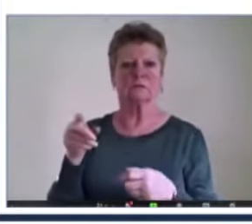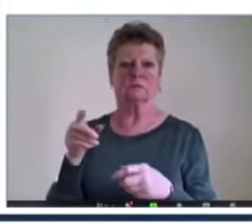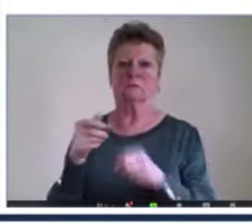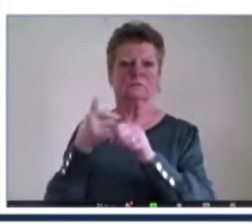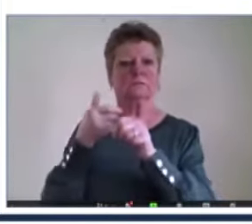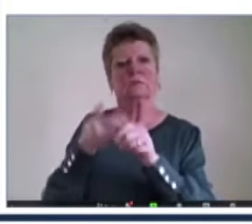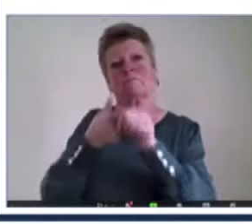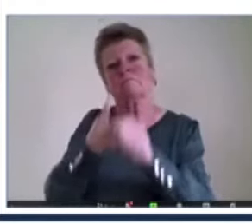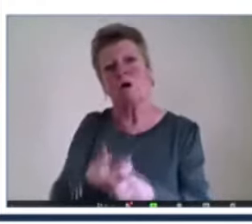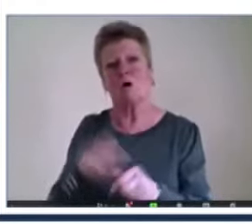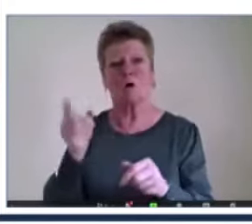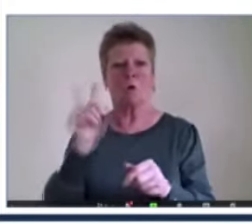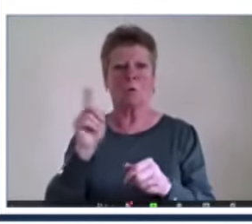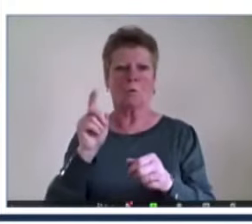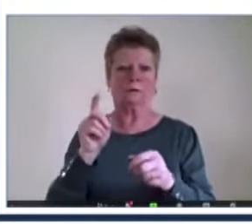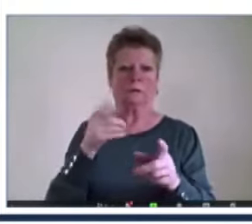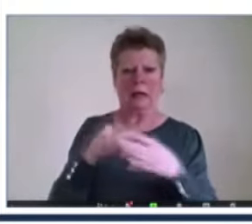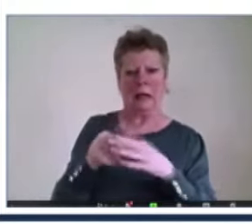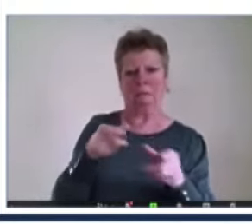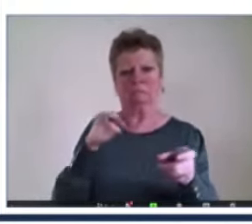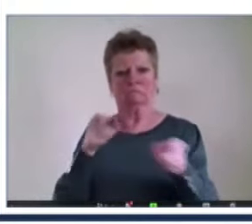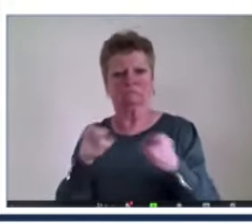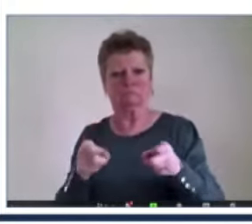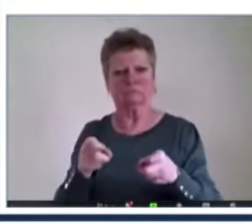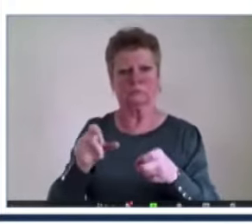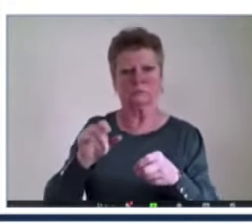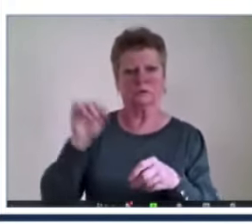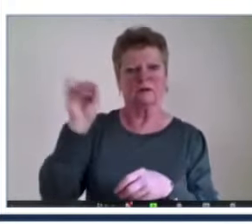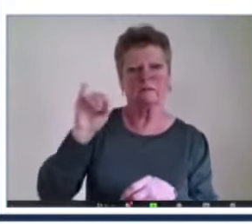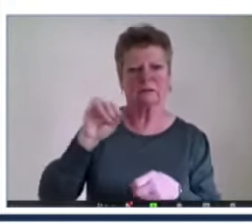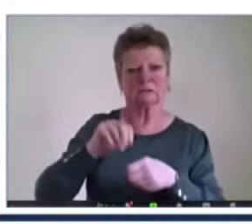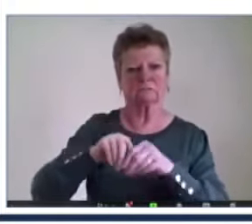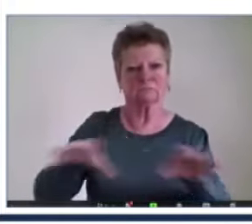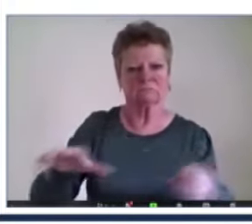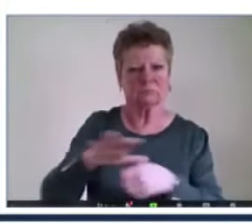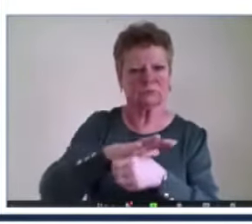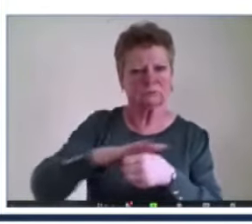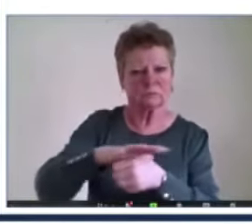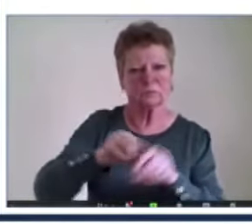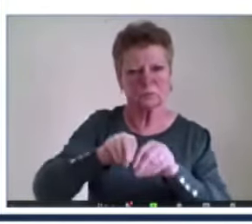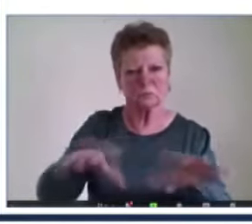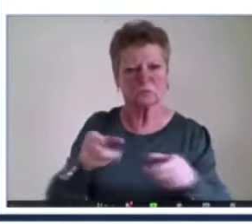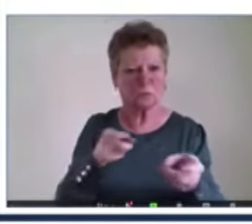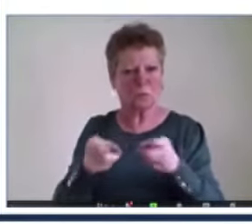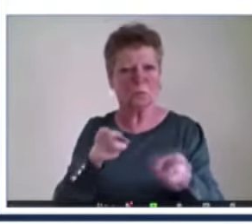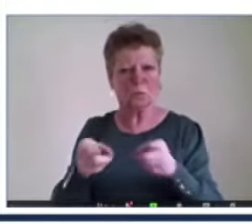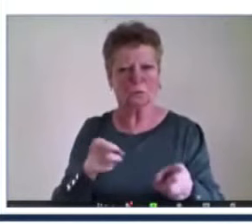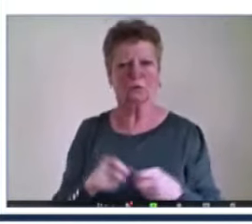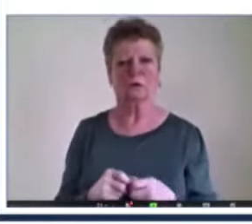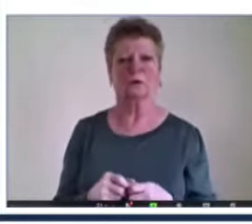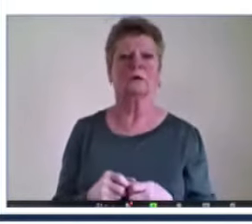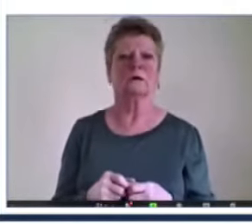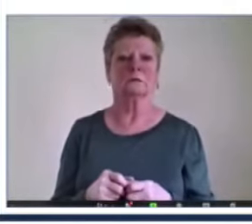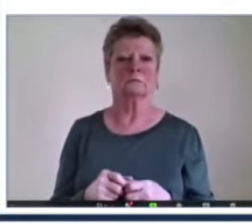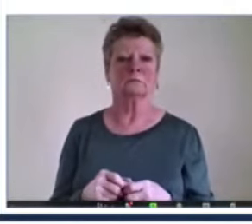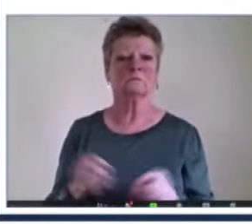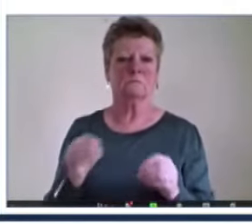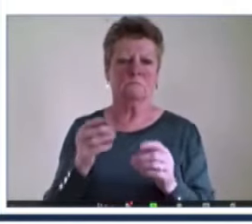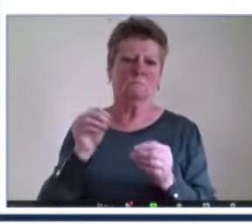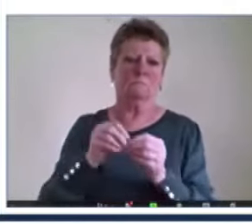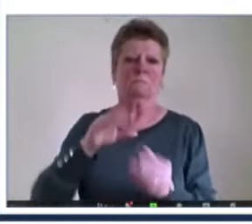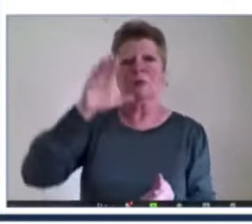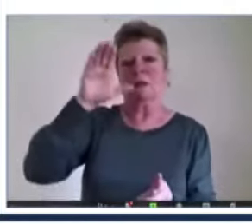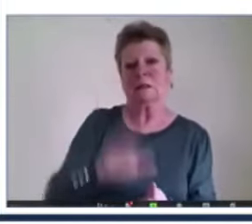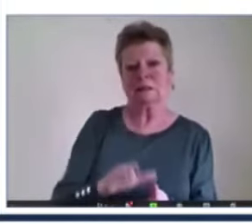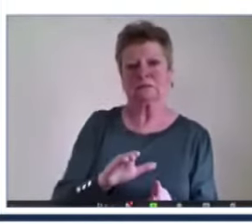infection control and occupational health precautions within the health environment, and which is much more or a much lower risk